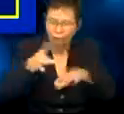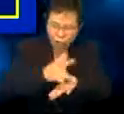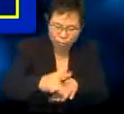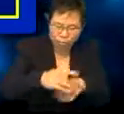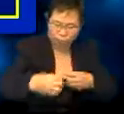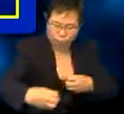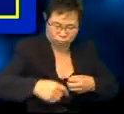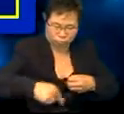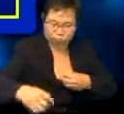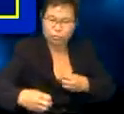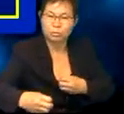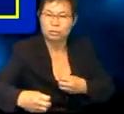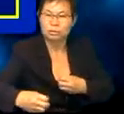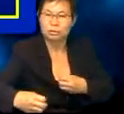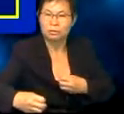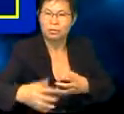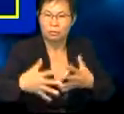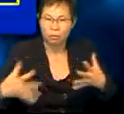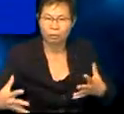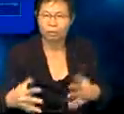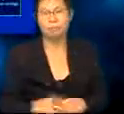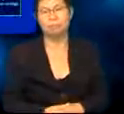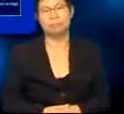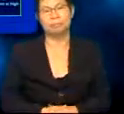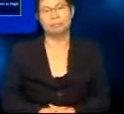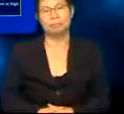of space between the particles.